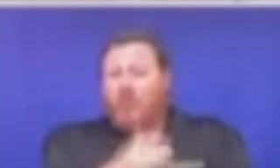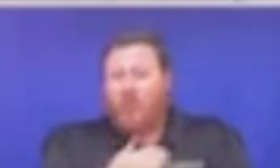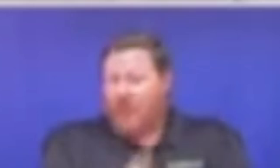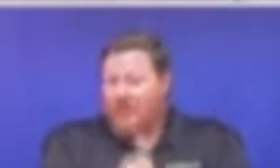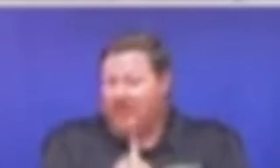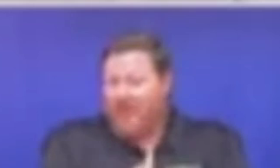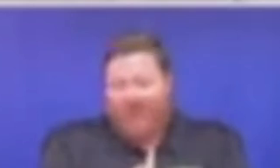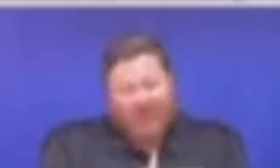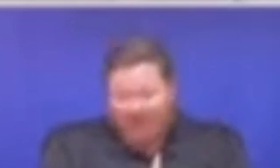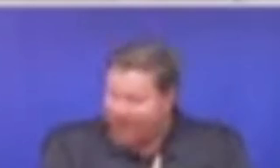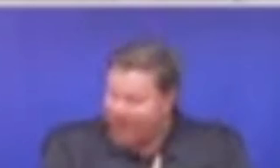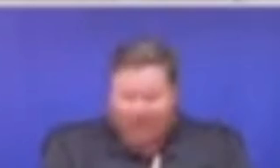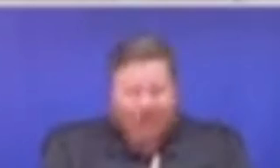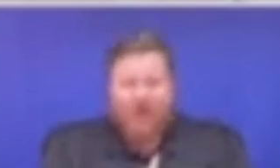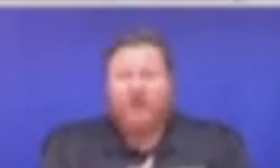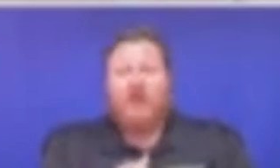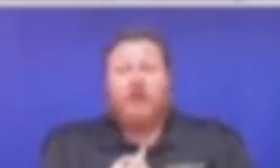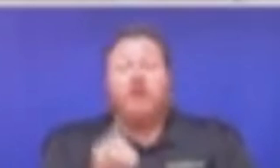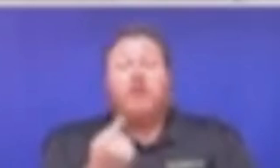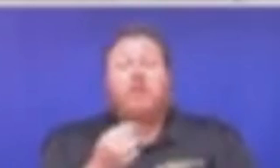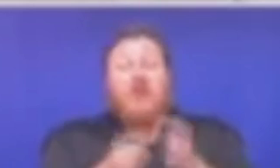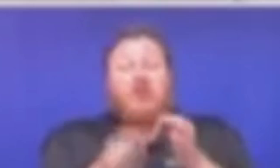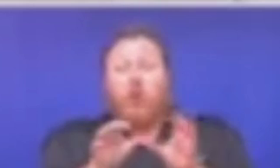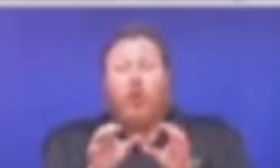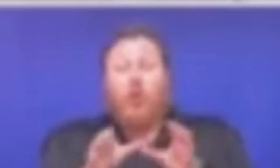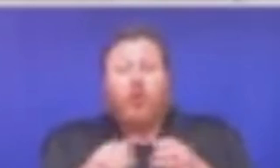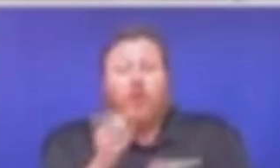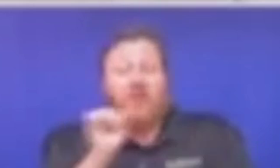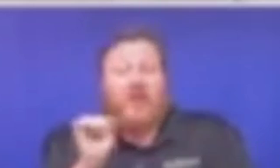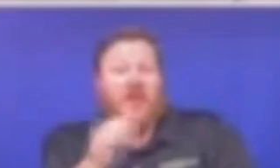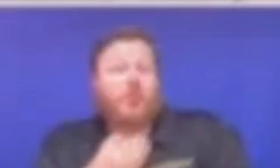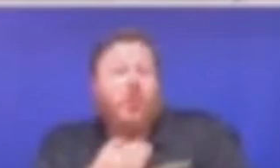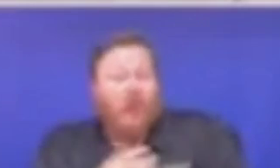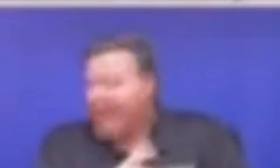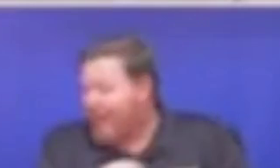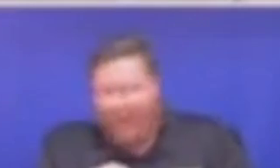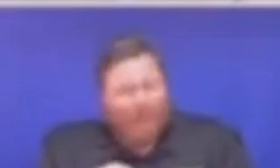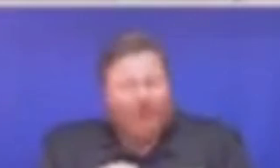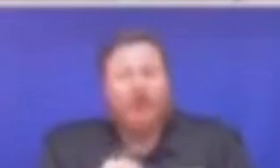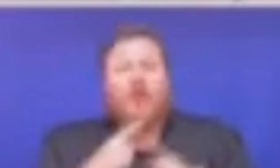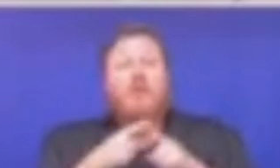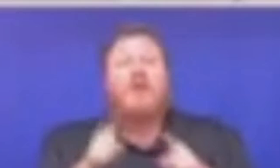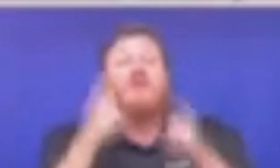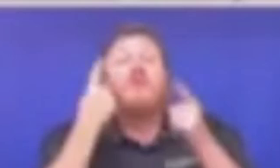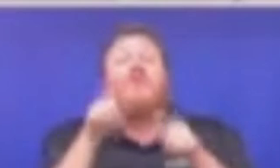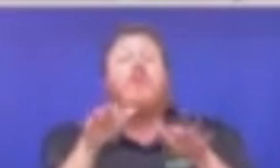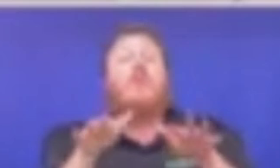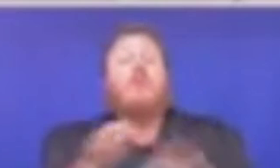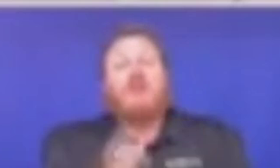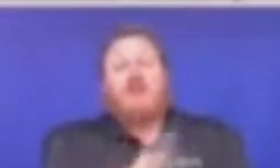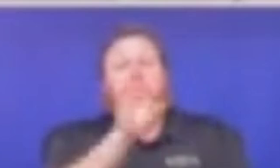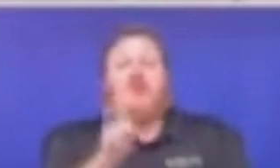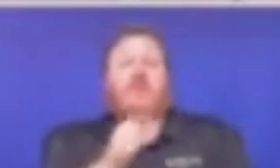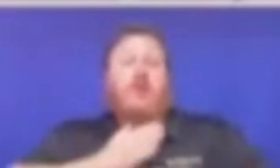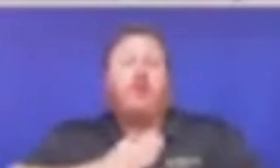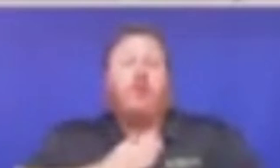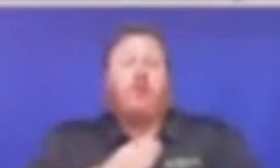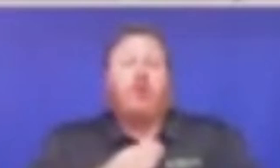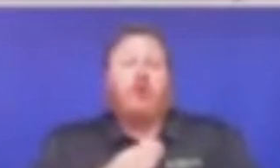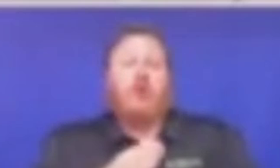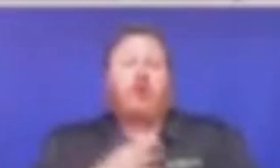themselves, not to work for their own parties, but to work for the people of South Africa. And that is the